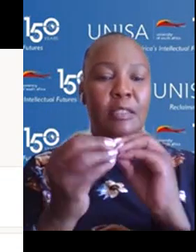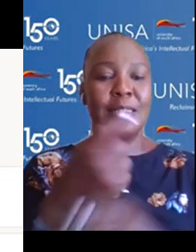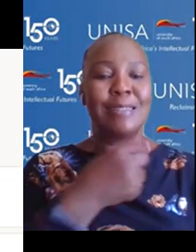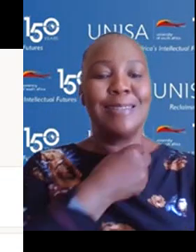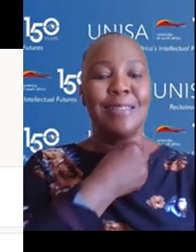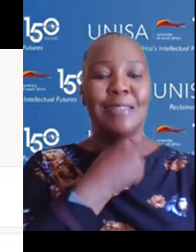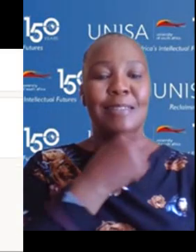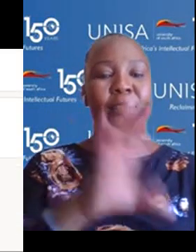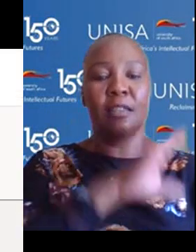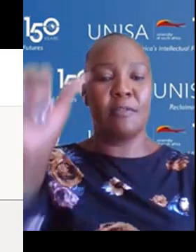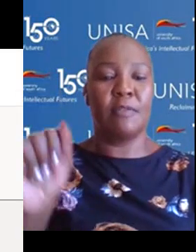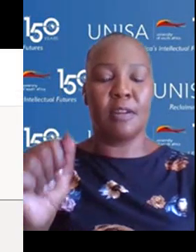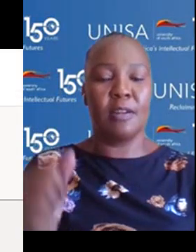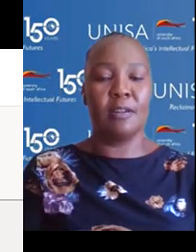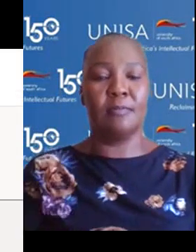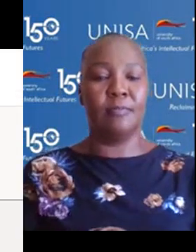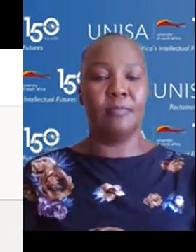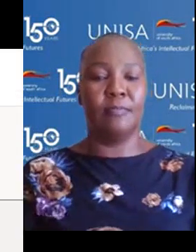South Africa.